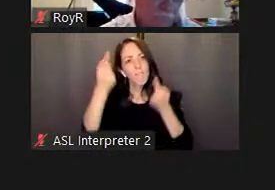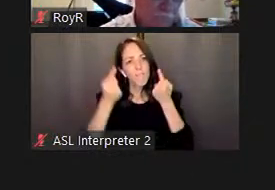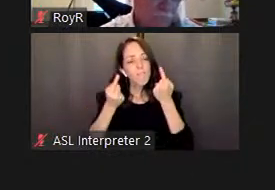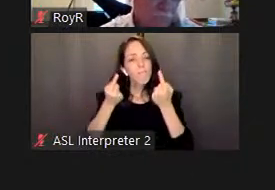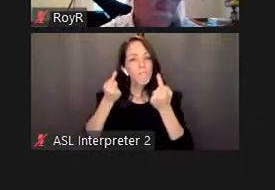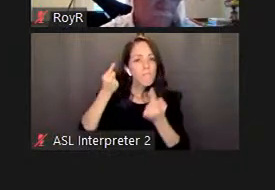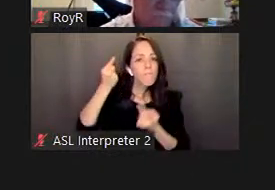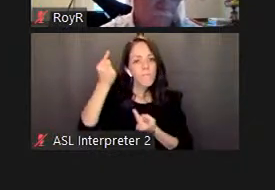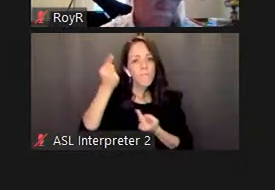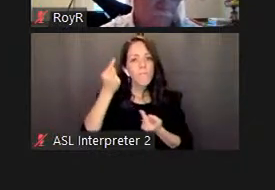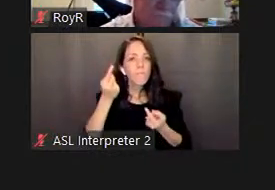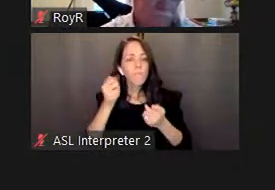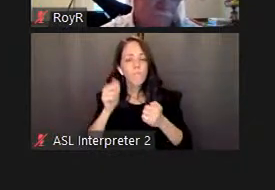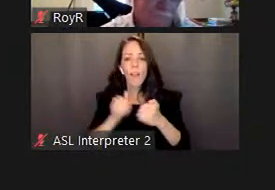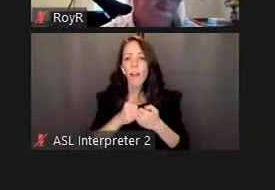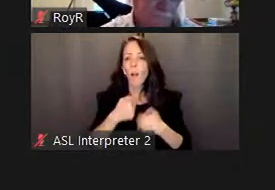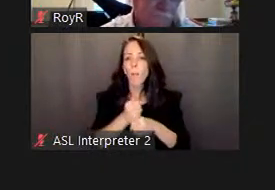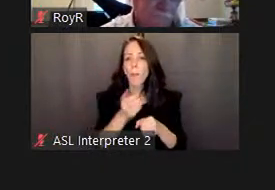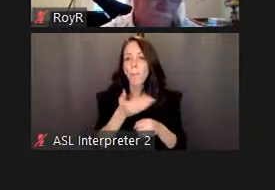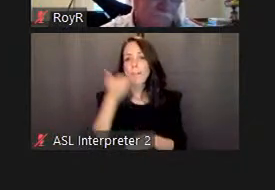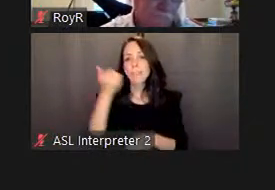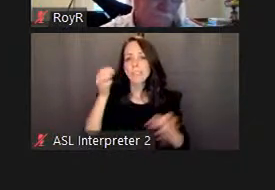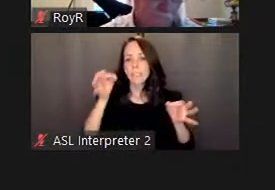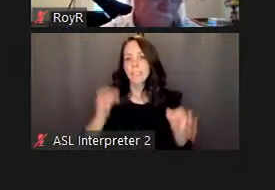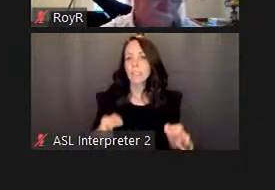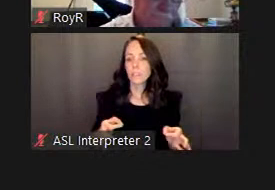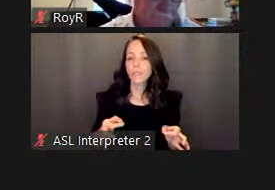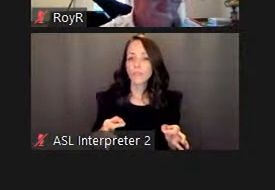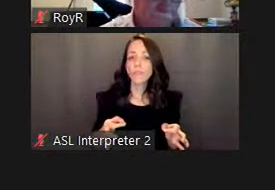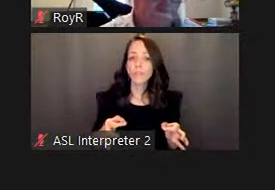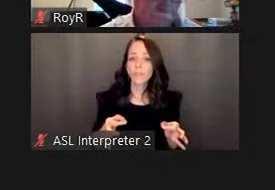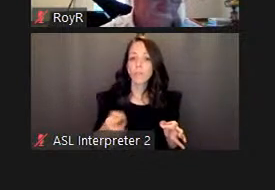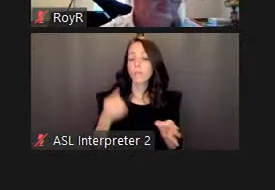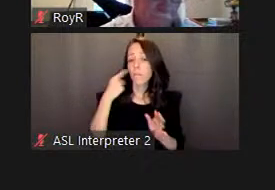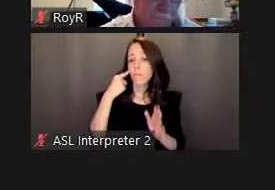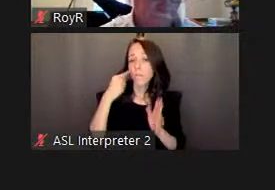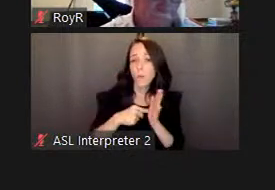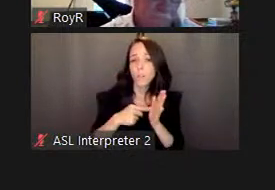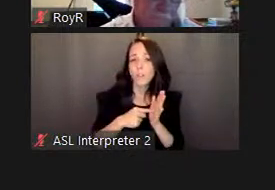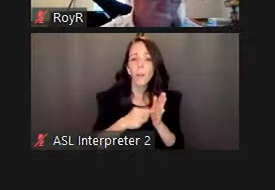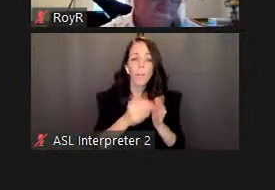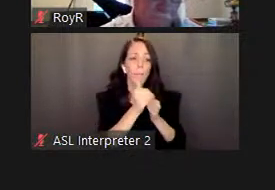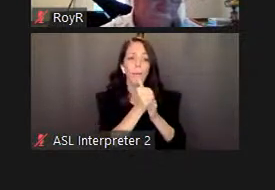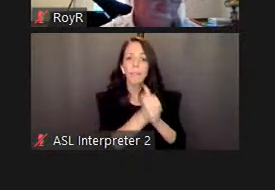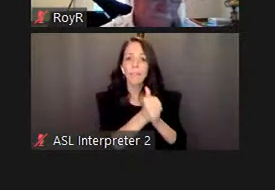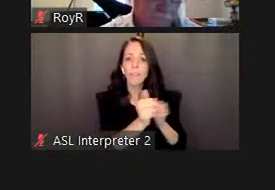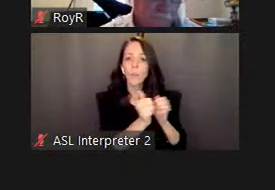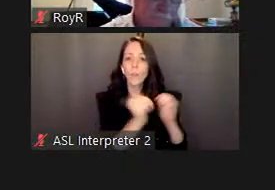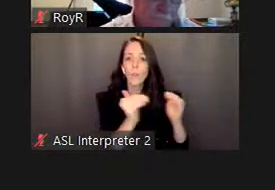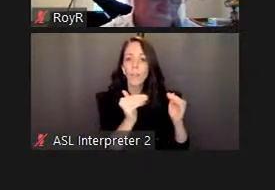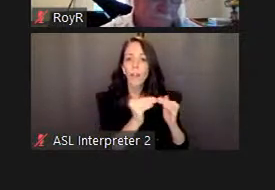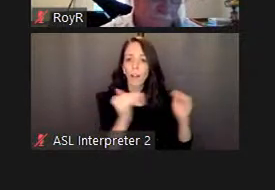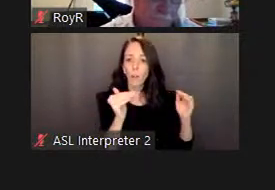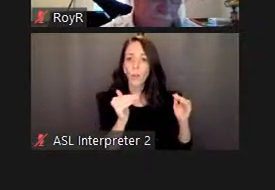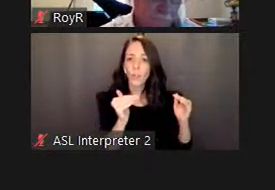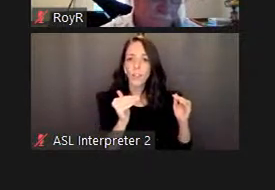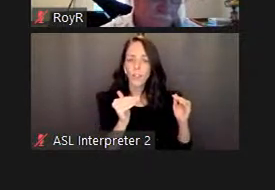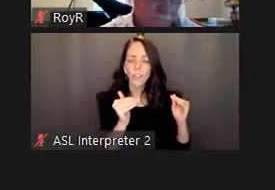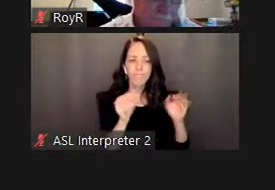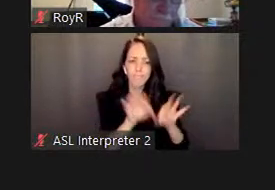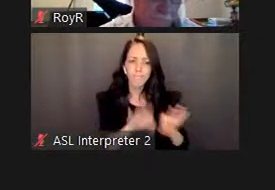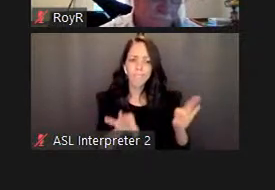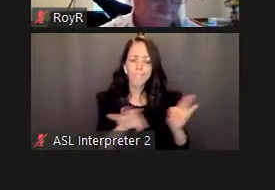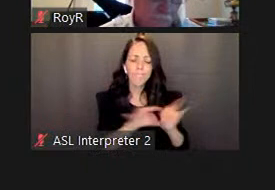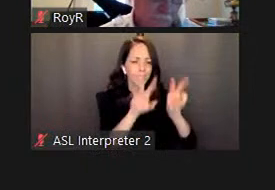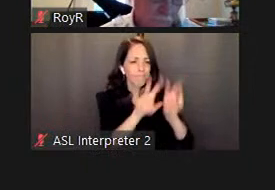to make investments, this work includes leading with equity, because by leading with racial equity, we